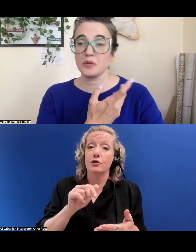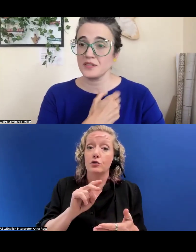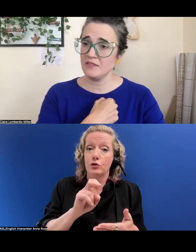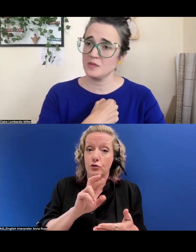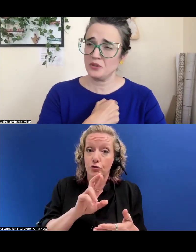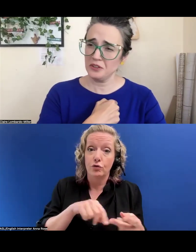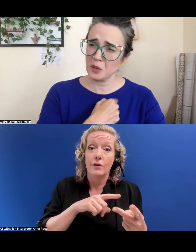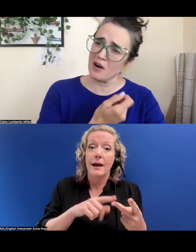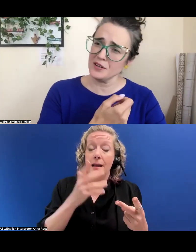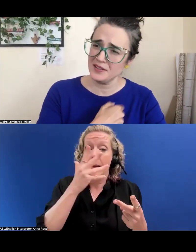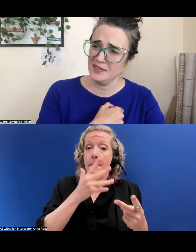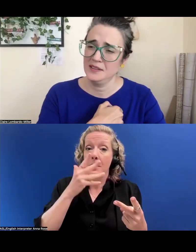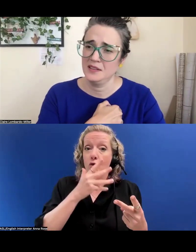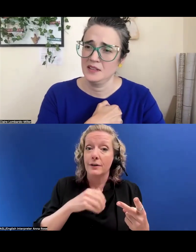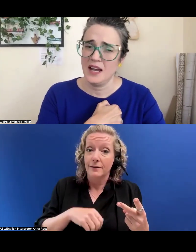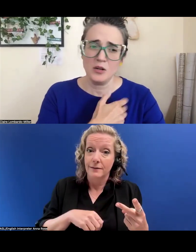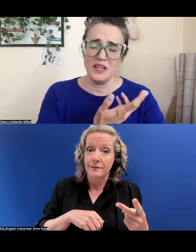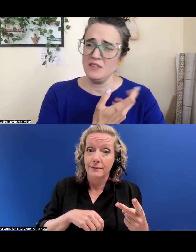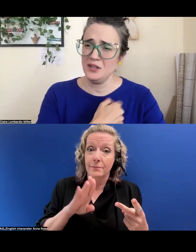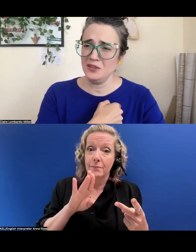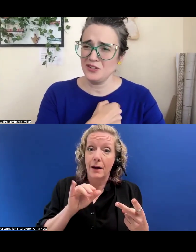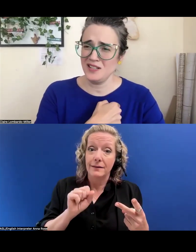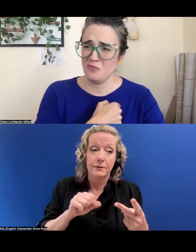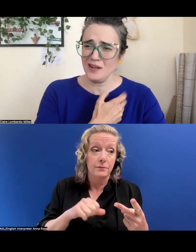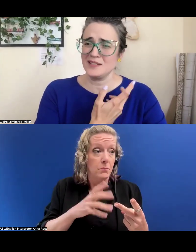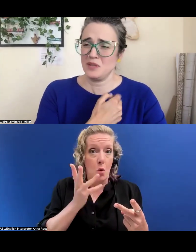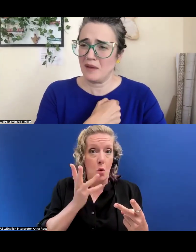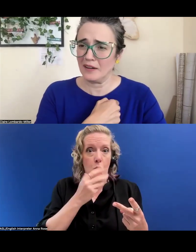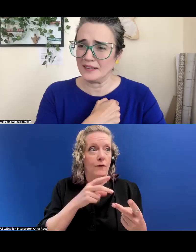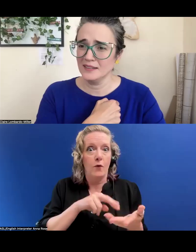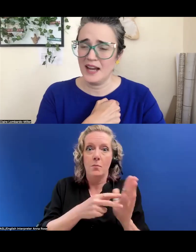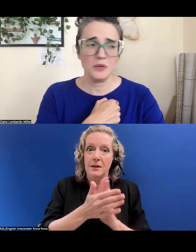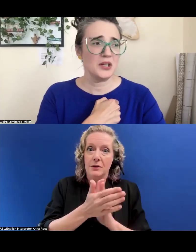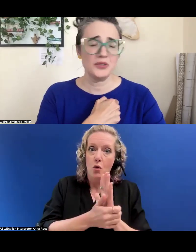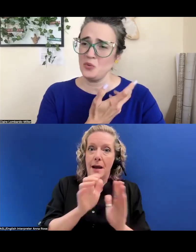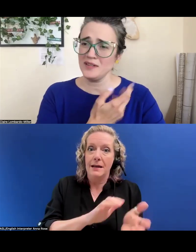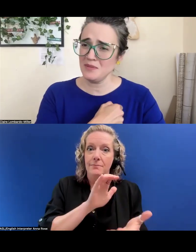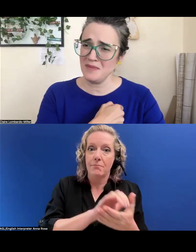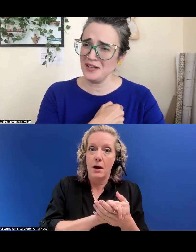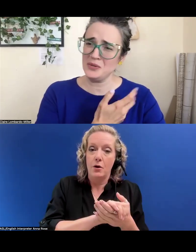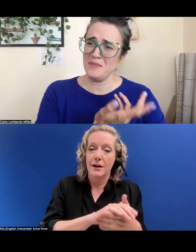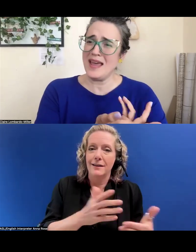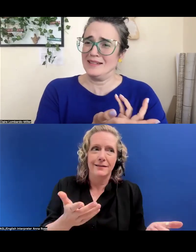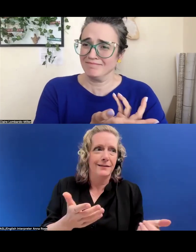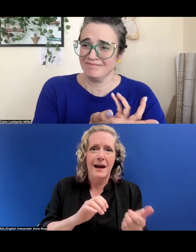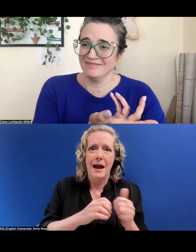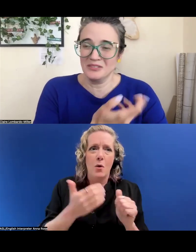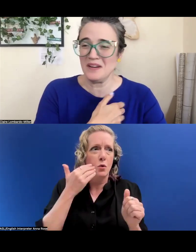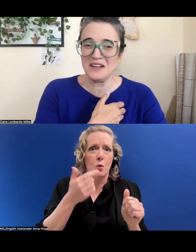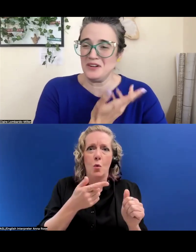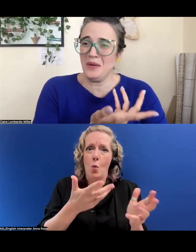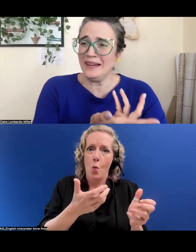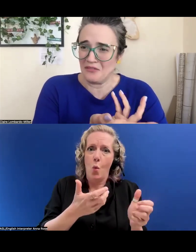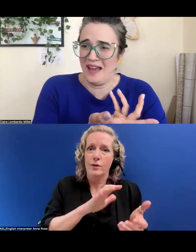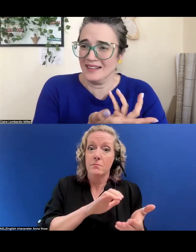people perceived as beautiful are partnered. How do we even know that she wants to be married? How do we know that she wants to be married to a man? We